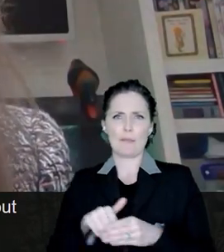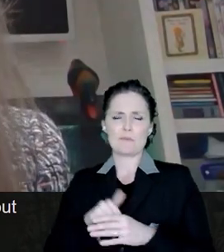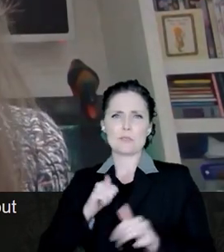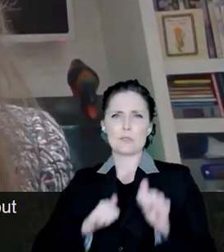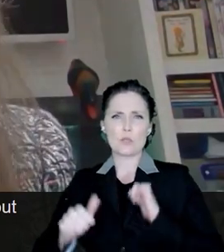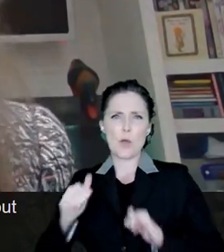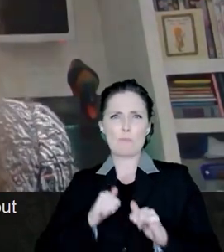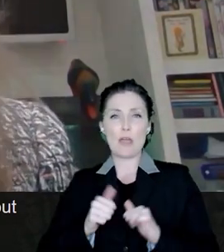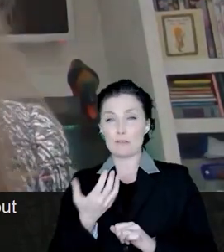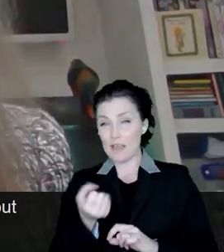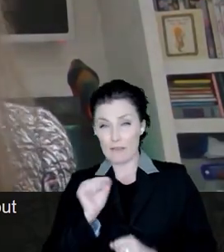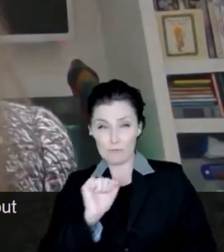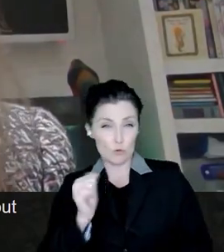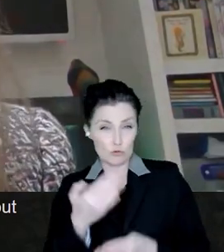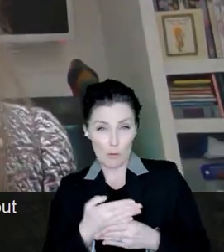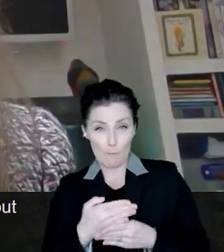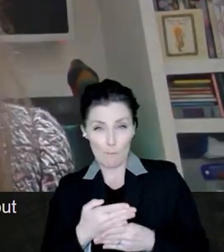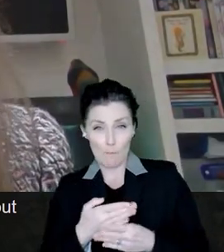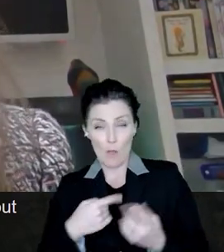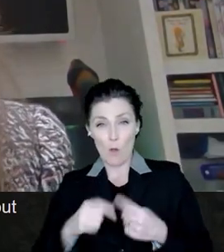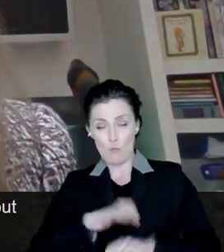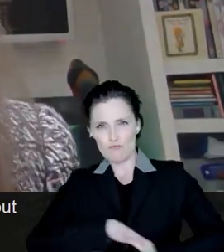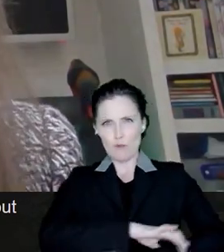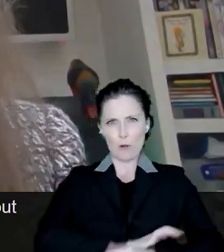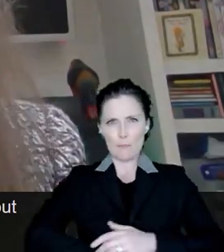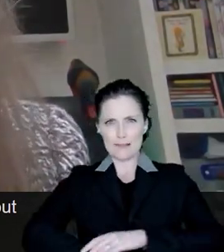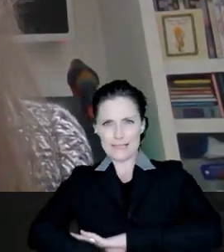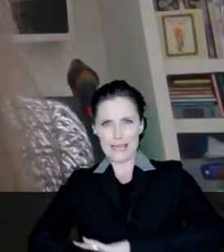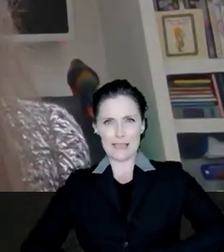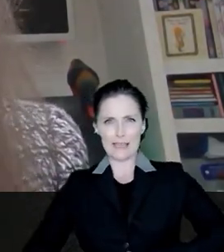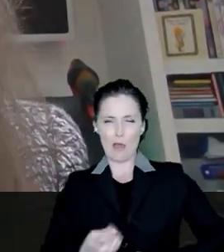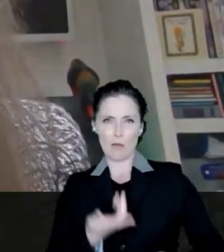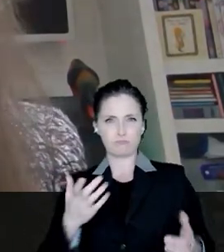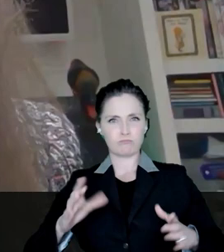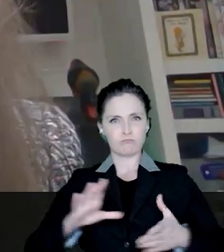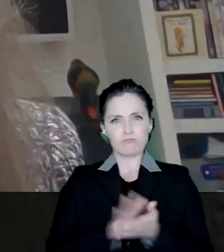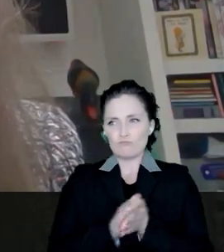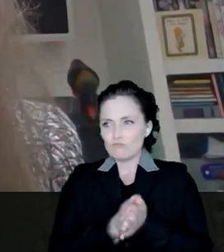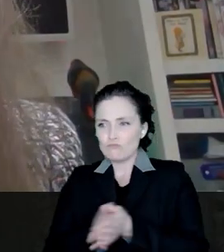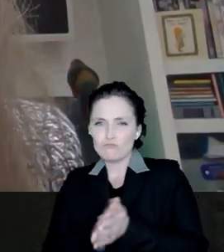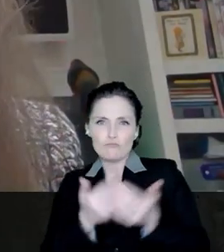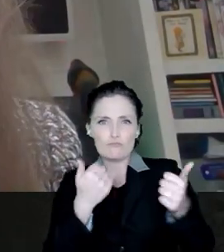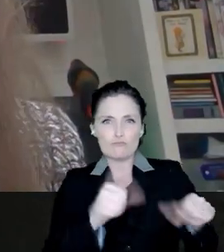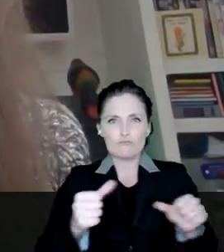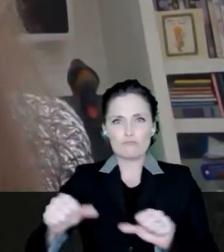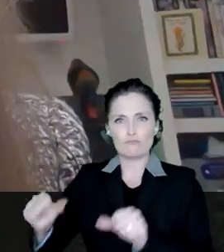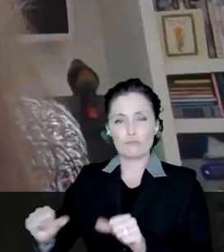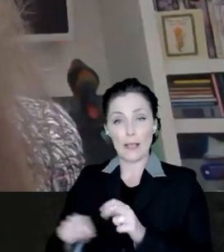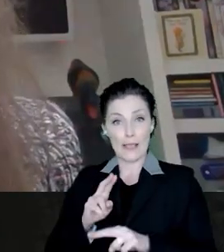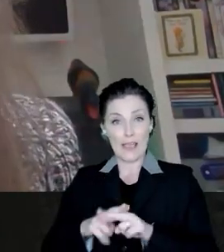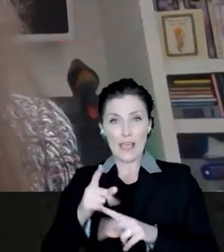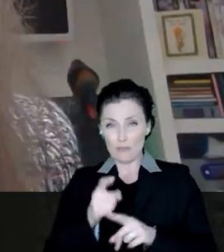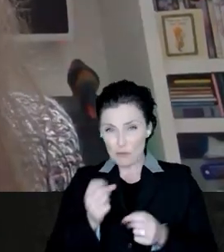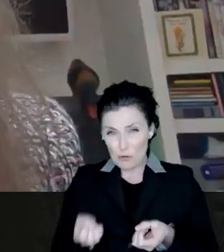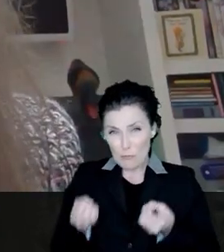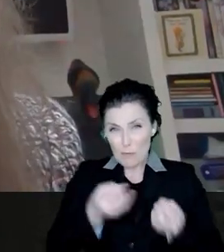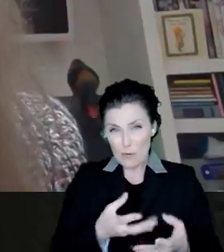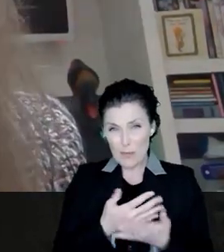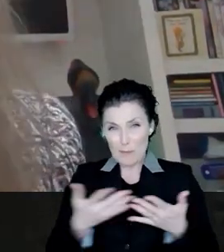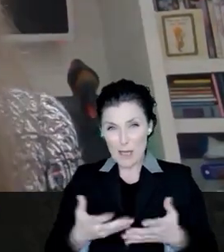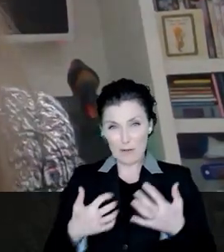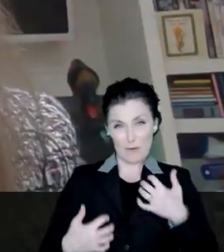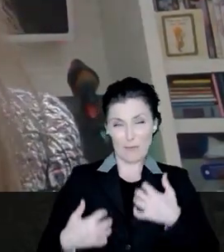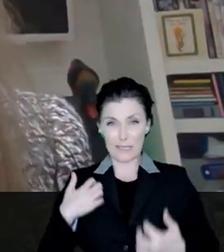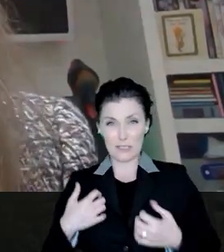your job. We would roll up our sleeves. We would get things done if you put the amount of energy into getting things